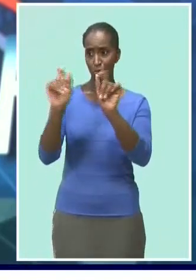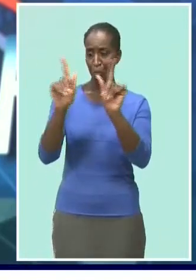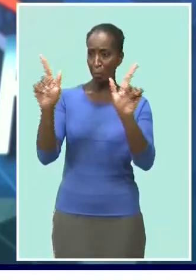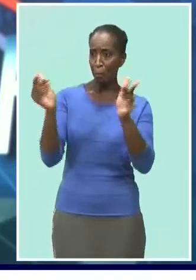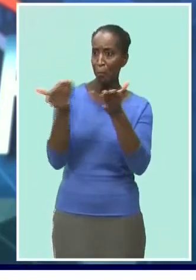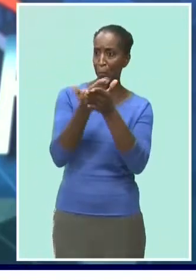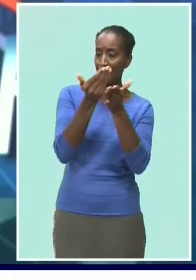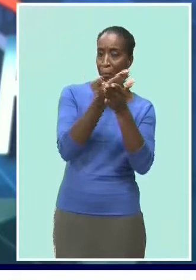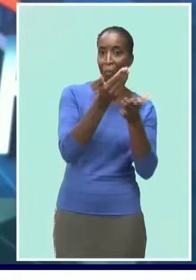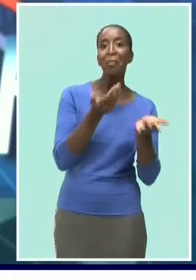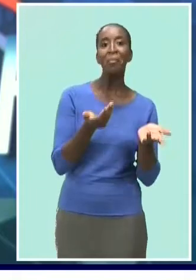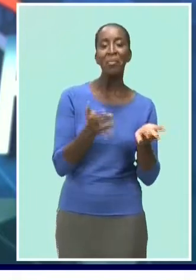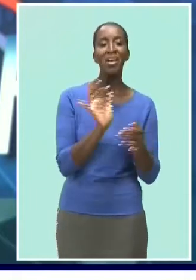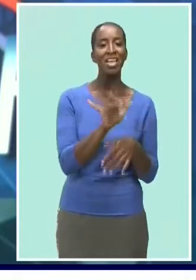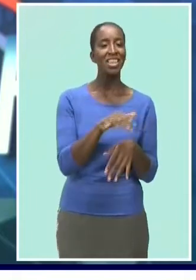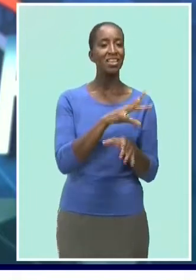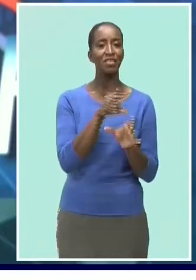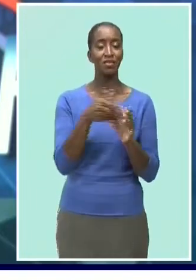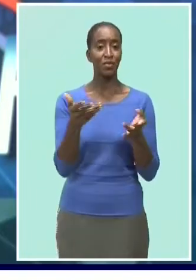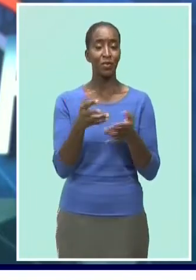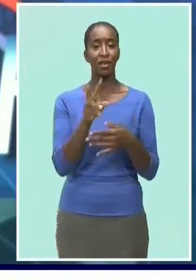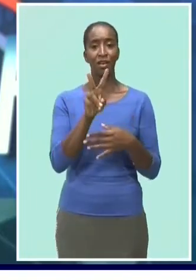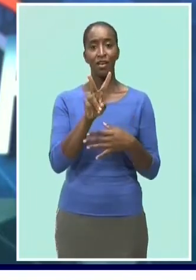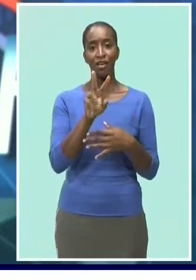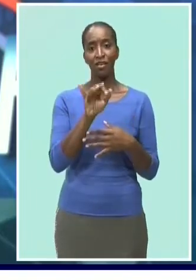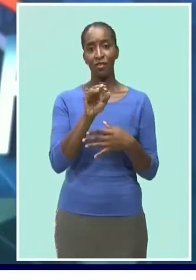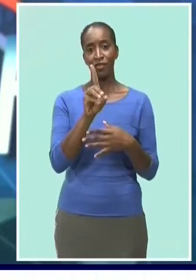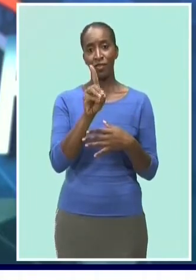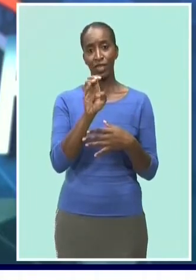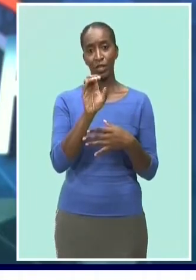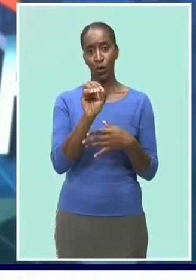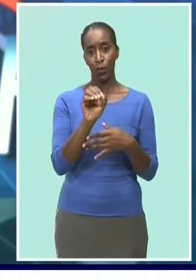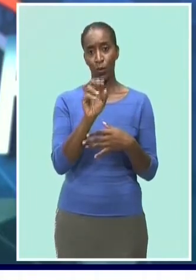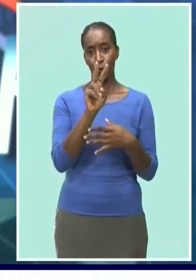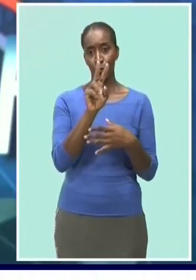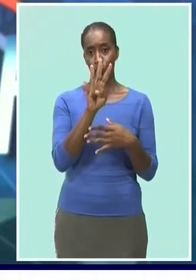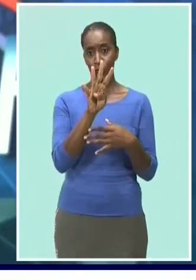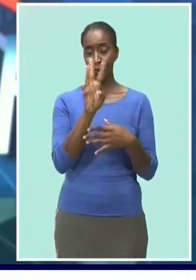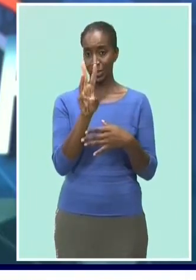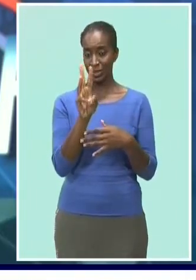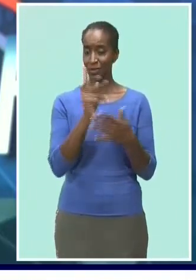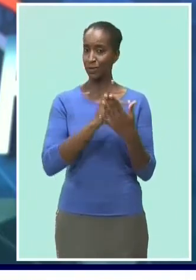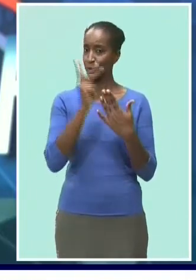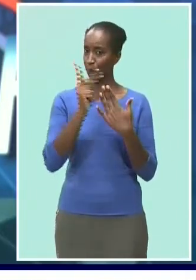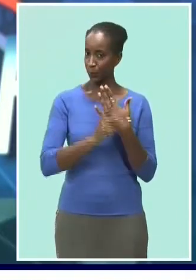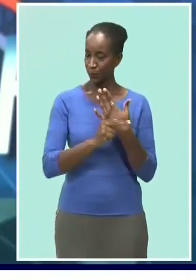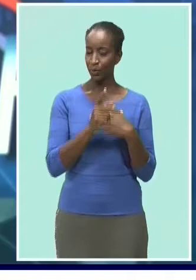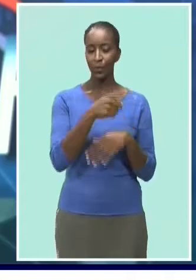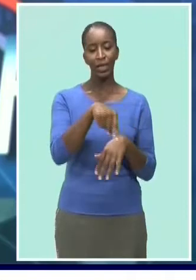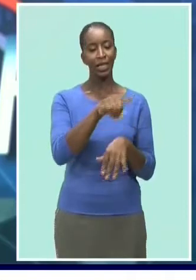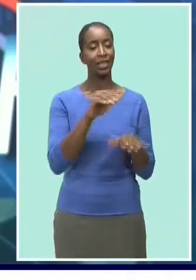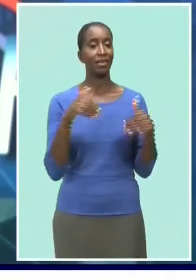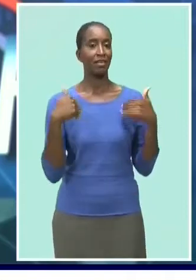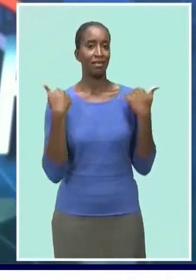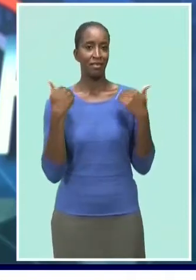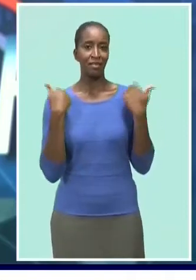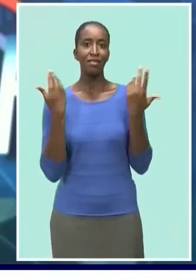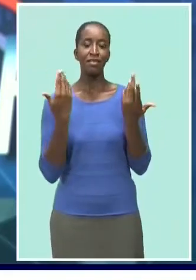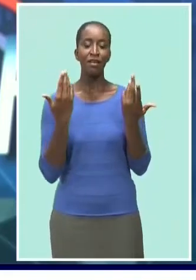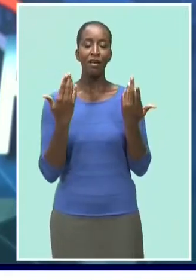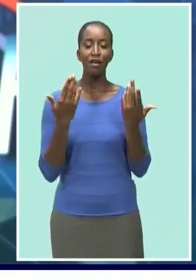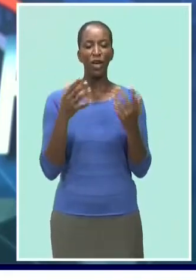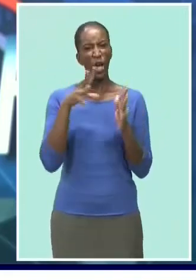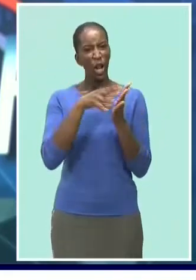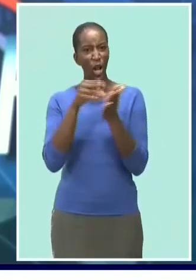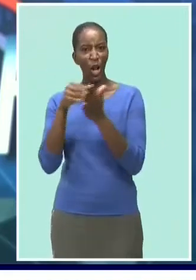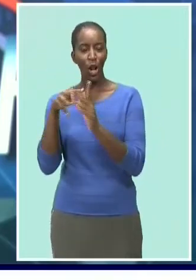Video 246 project, a program which has given a group of young people the opportunity to explore just how things work in front of the camera